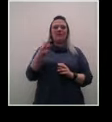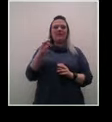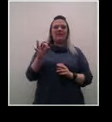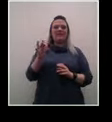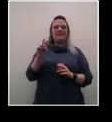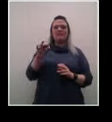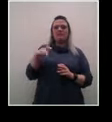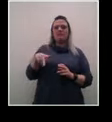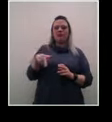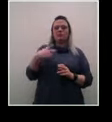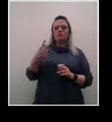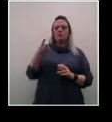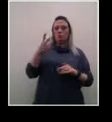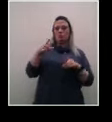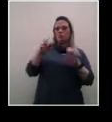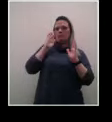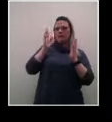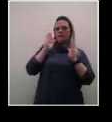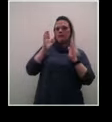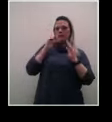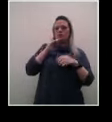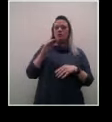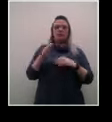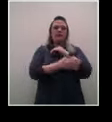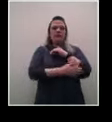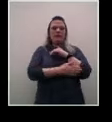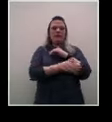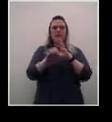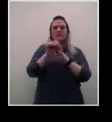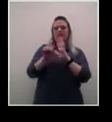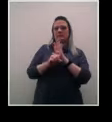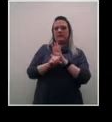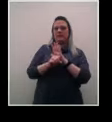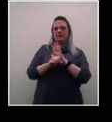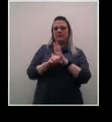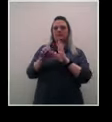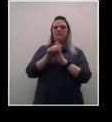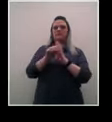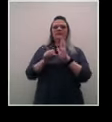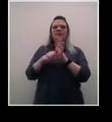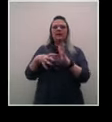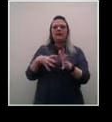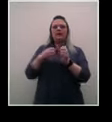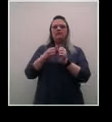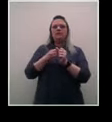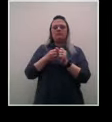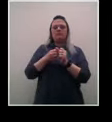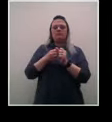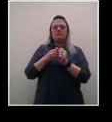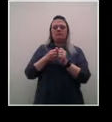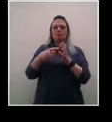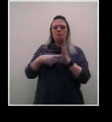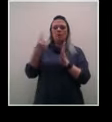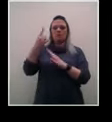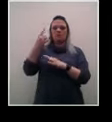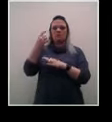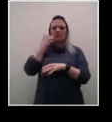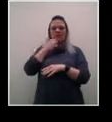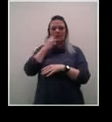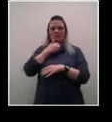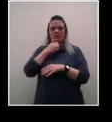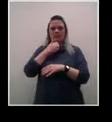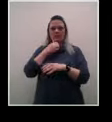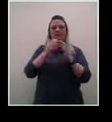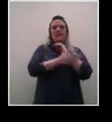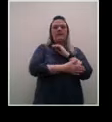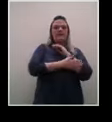should be paying attention to, the county's map and the state map. The state map is updated about once a day. The county's map is updated as needed